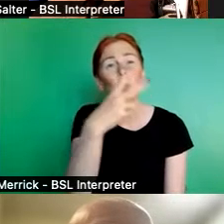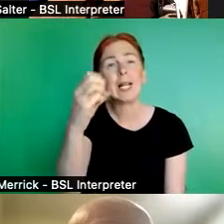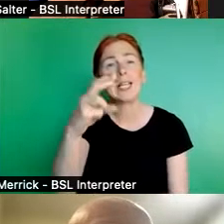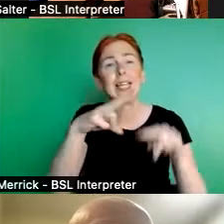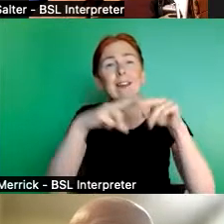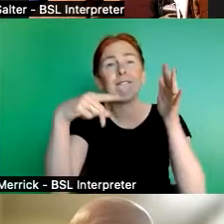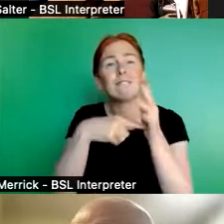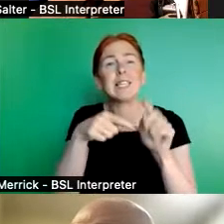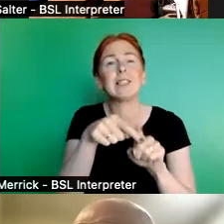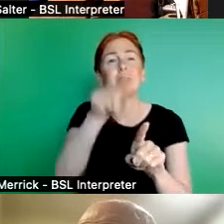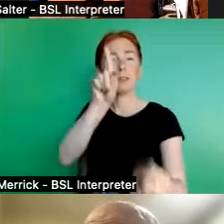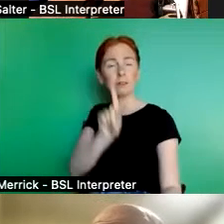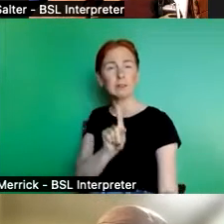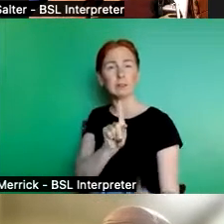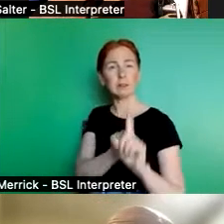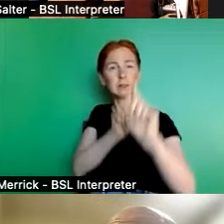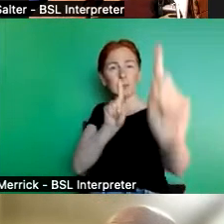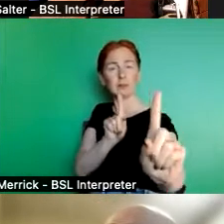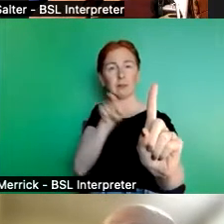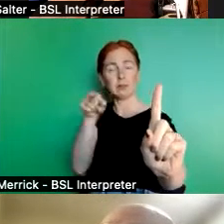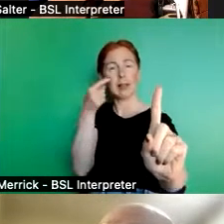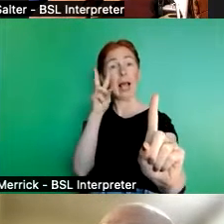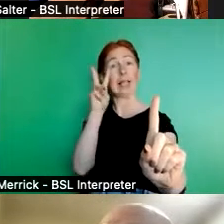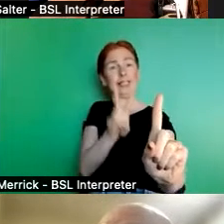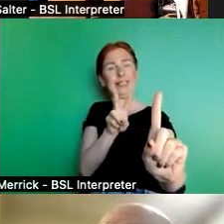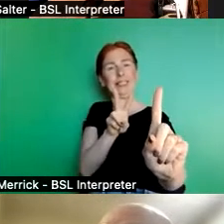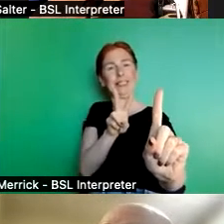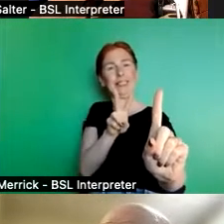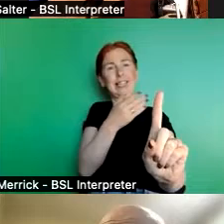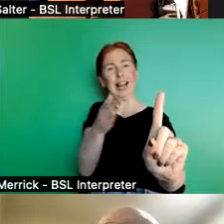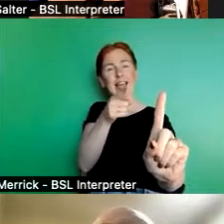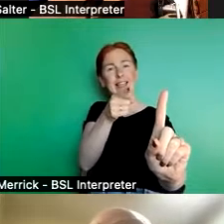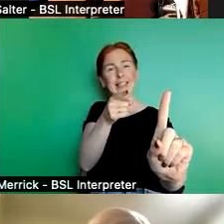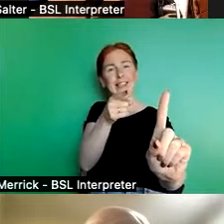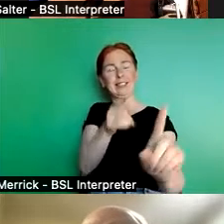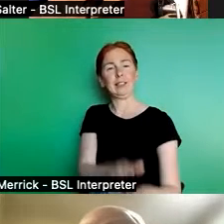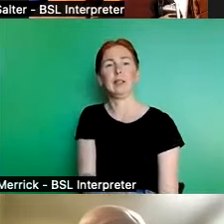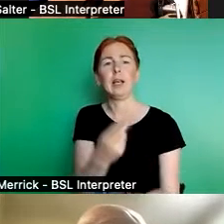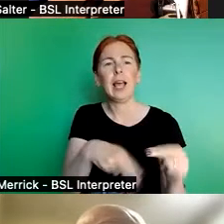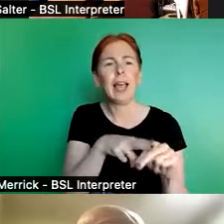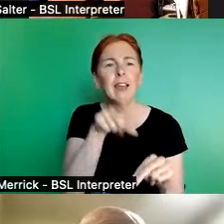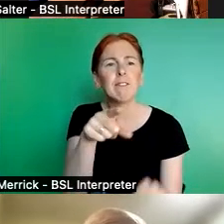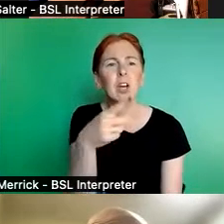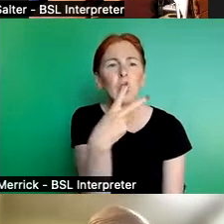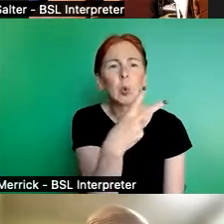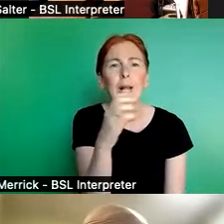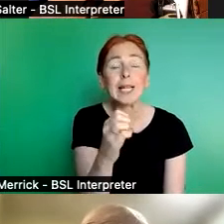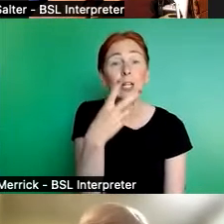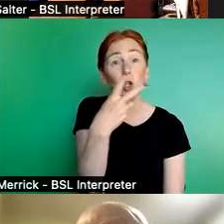2200 vision, they could see at 20 feet what a person with normal vision can see